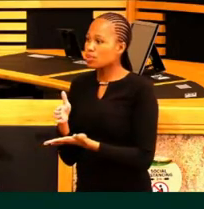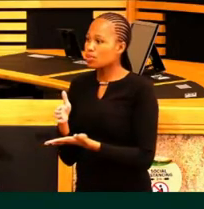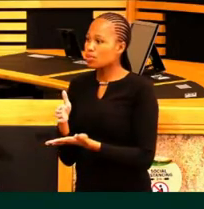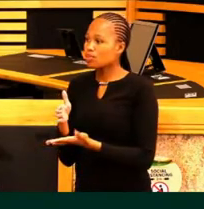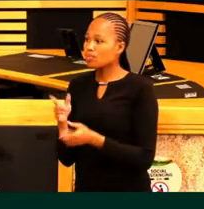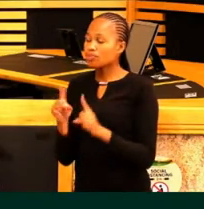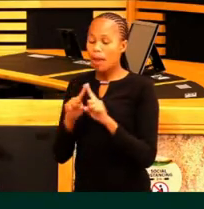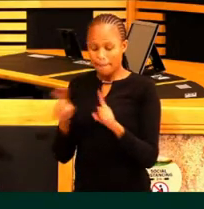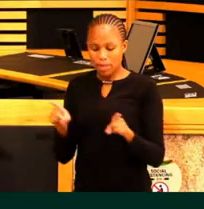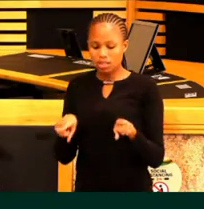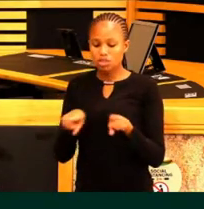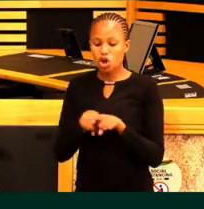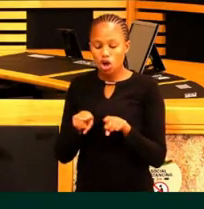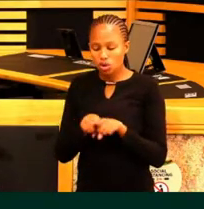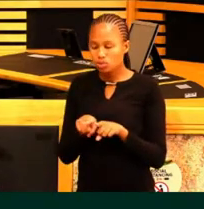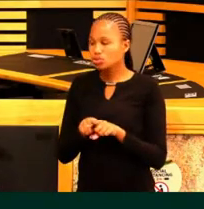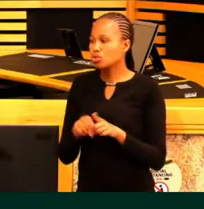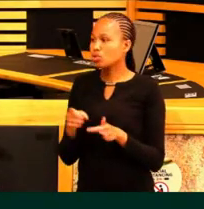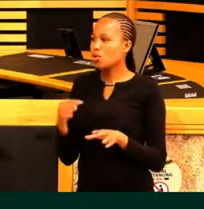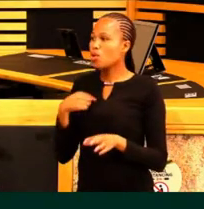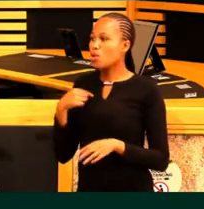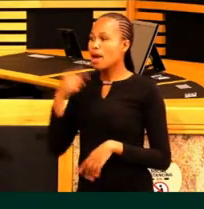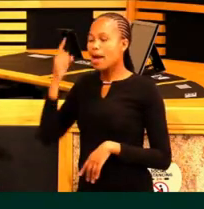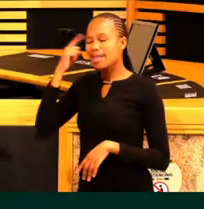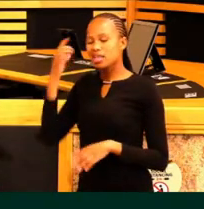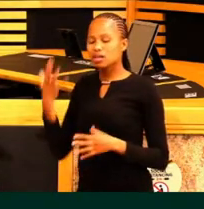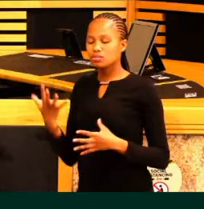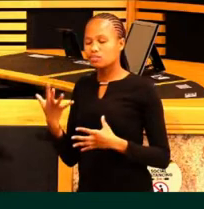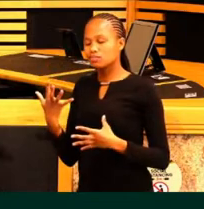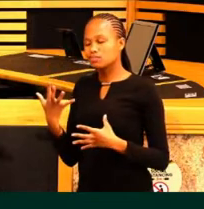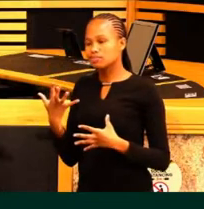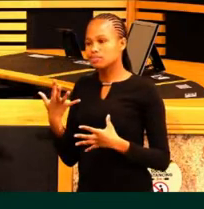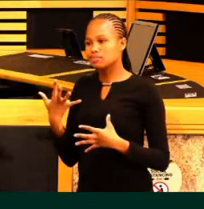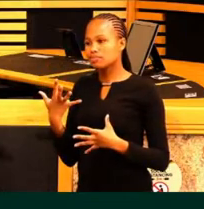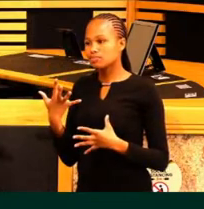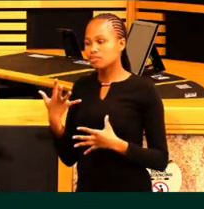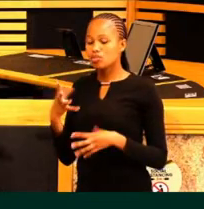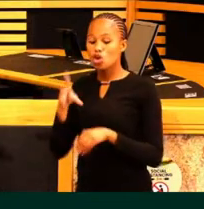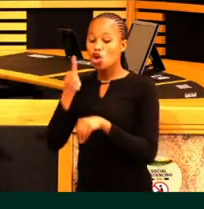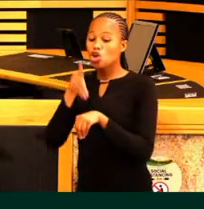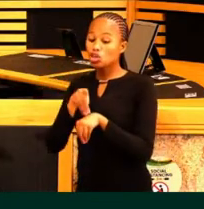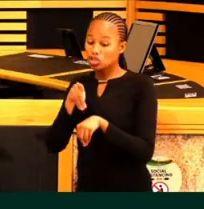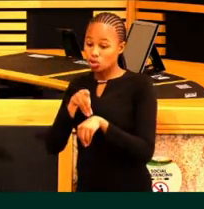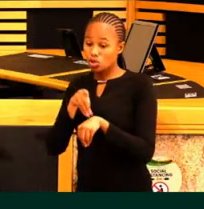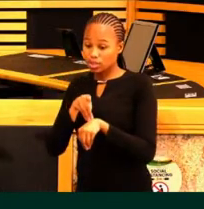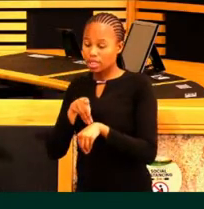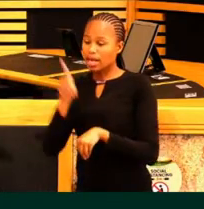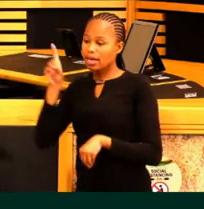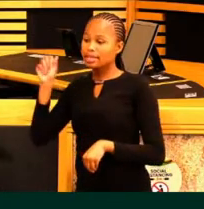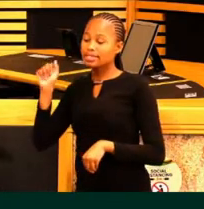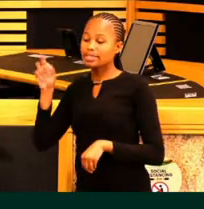but also I think um